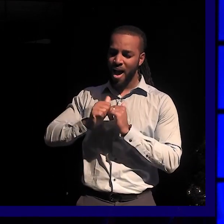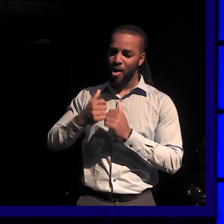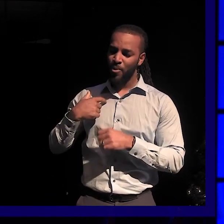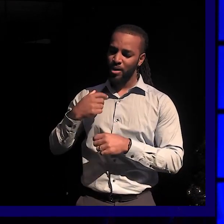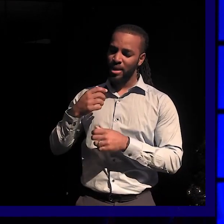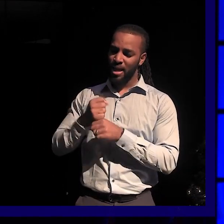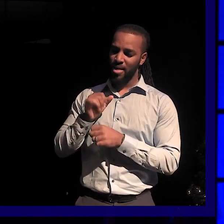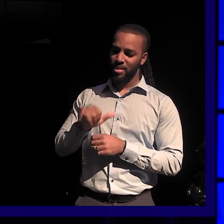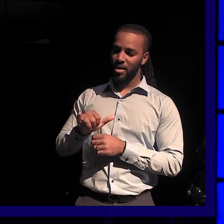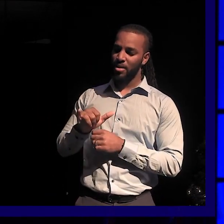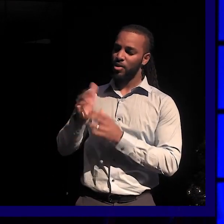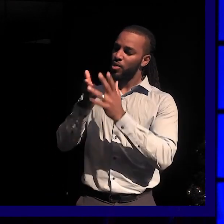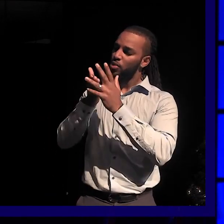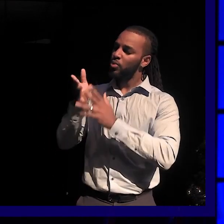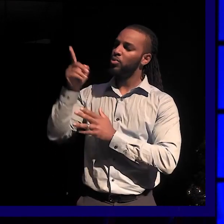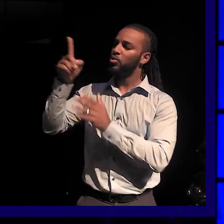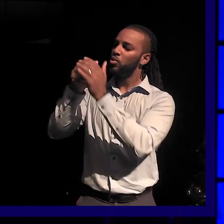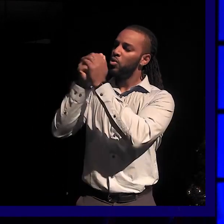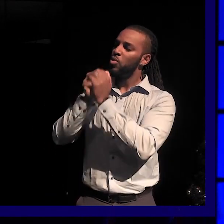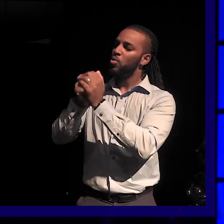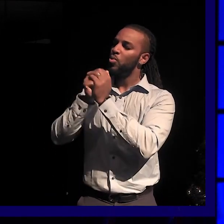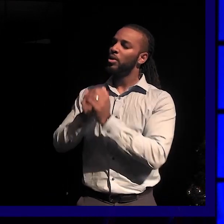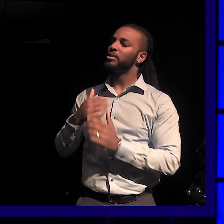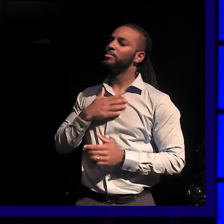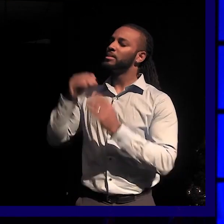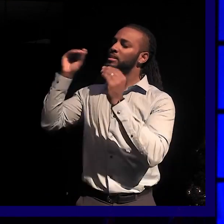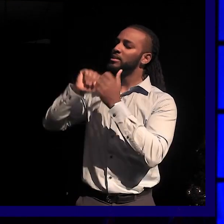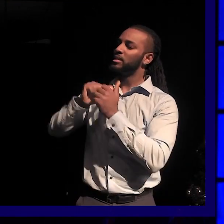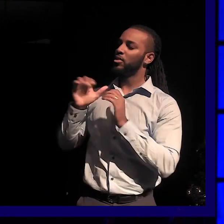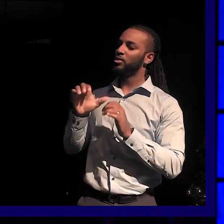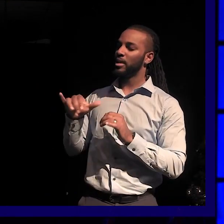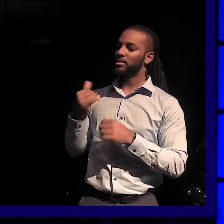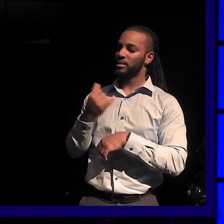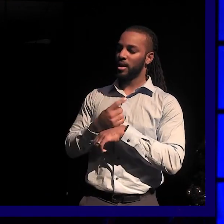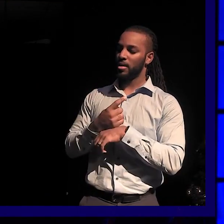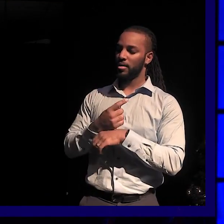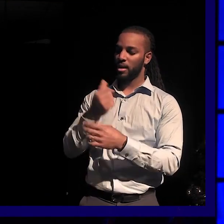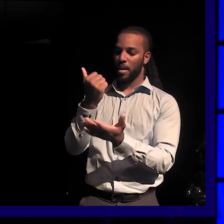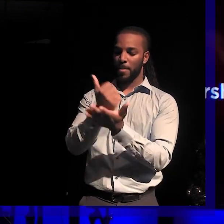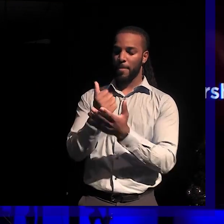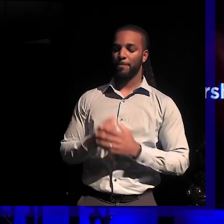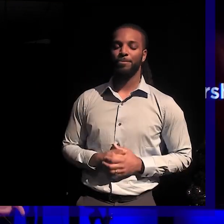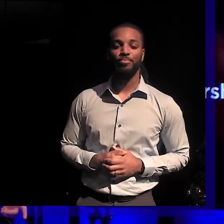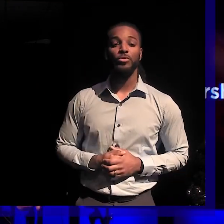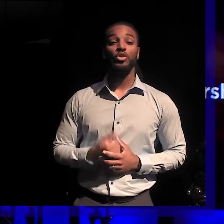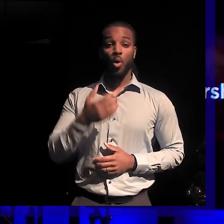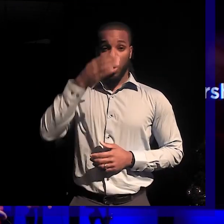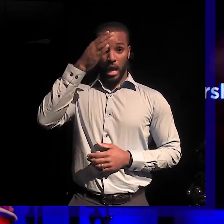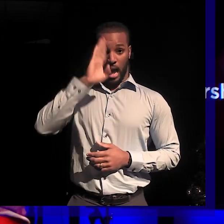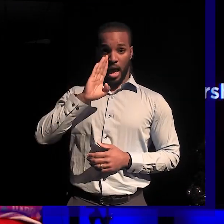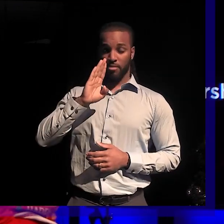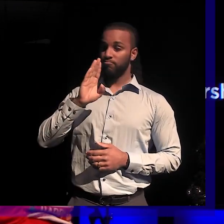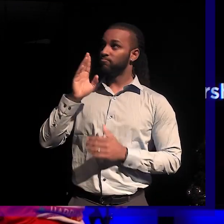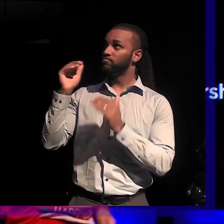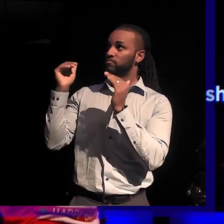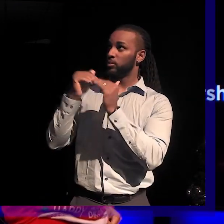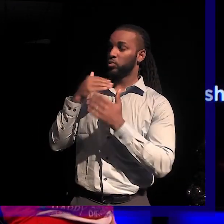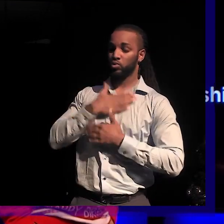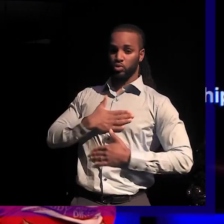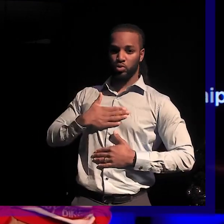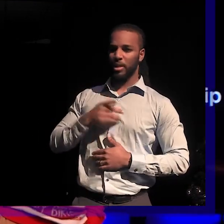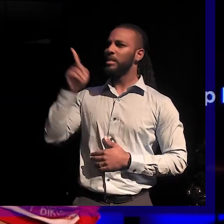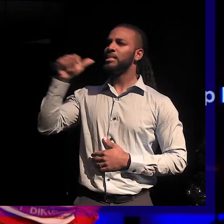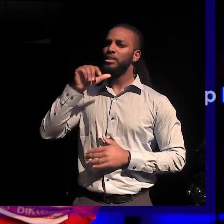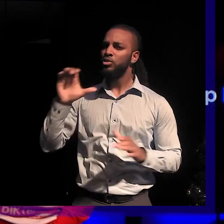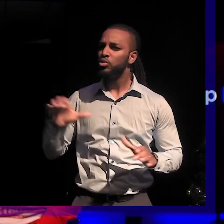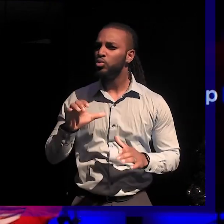really, truly worship. Let us learn how to do that today. Amen. So God is joy. God doesn't just do